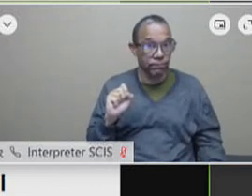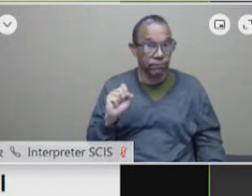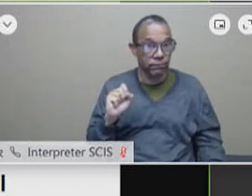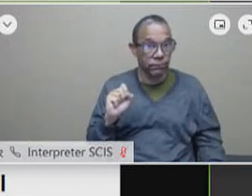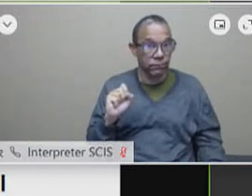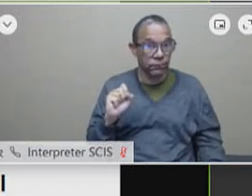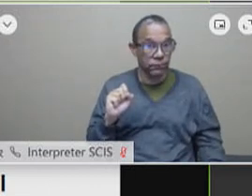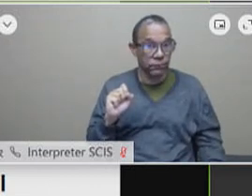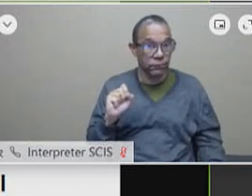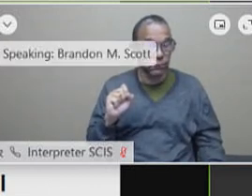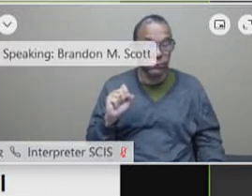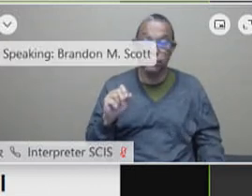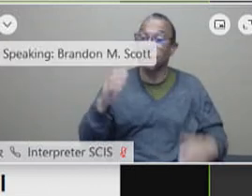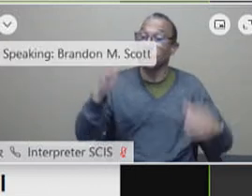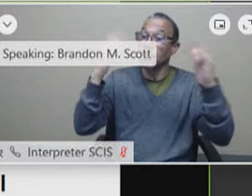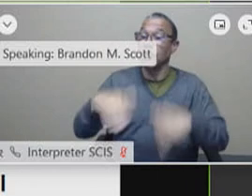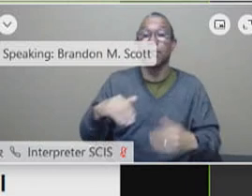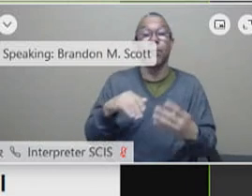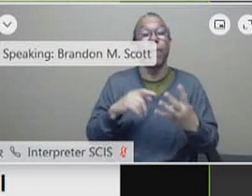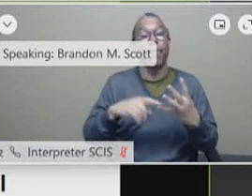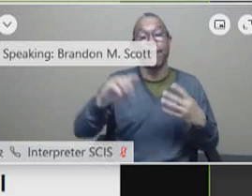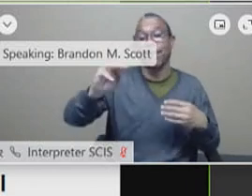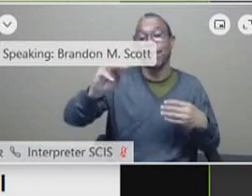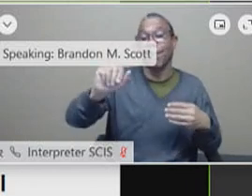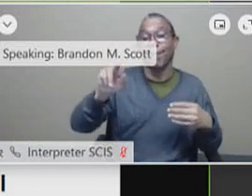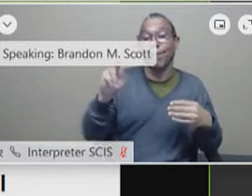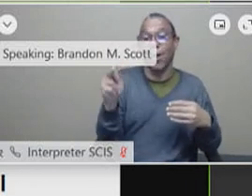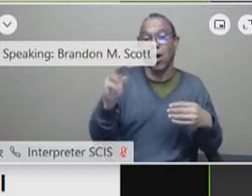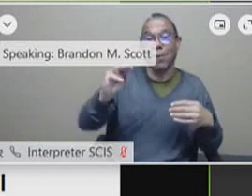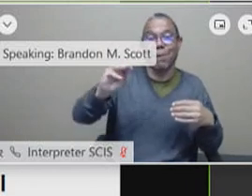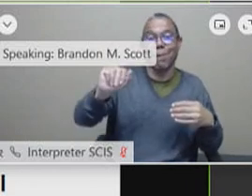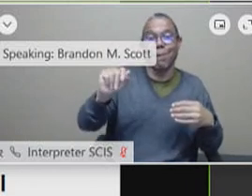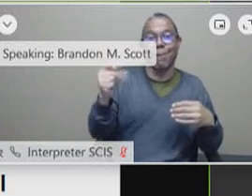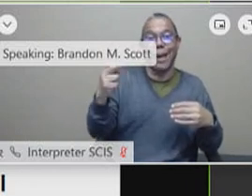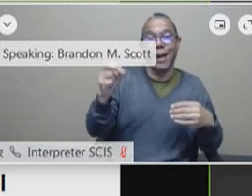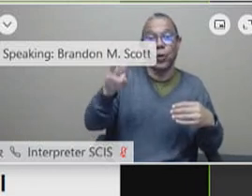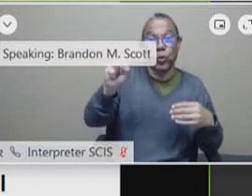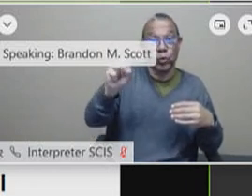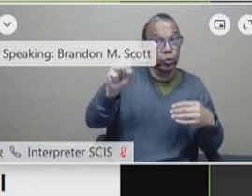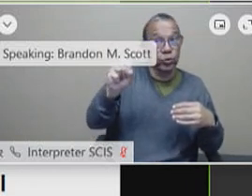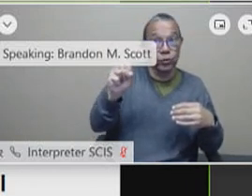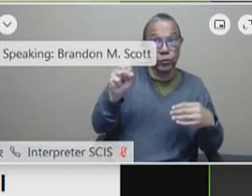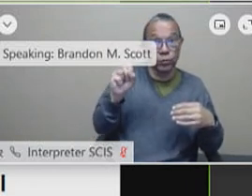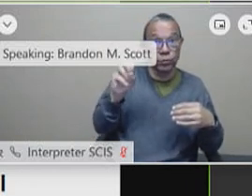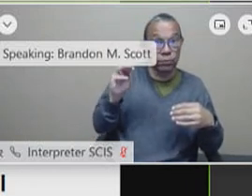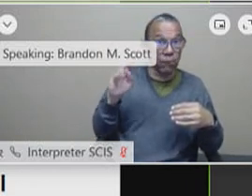All right, Mark Matthews. We're going to try you again. Mark Matthews.